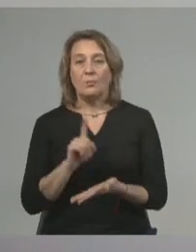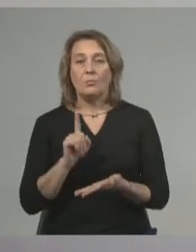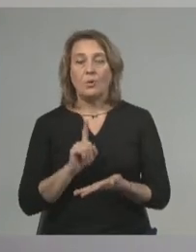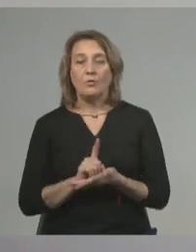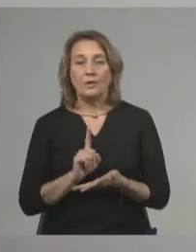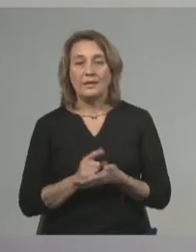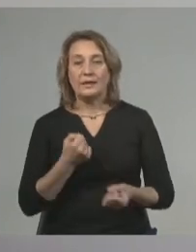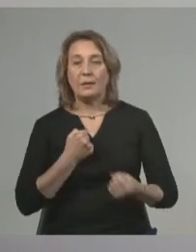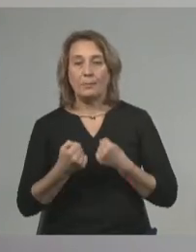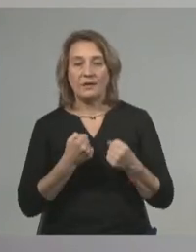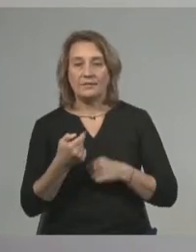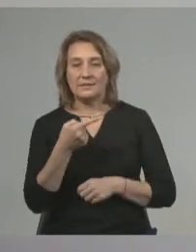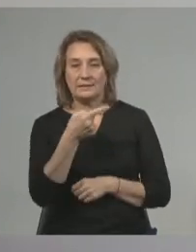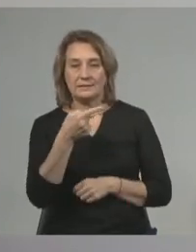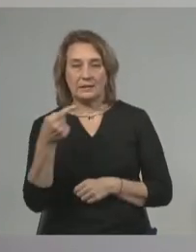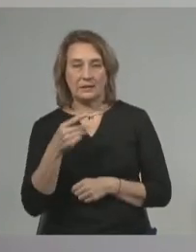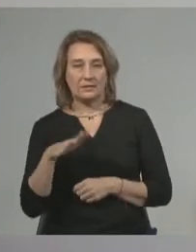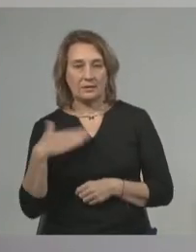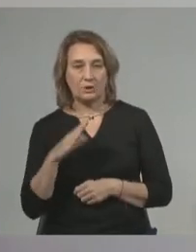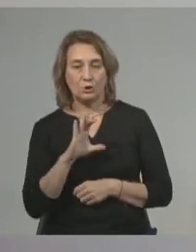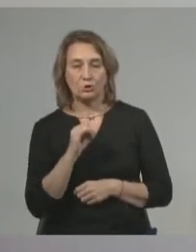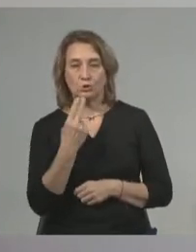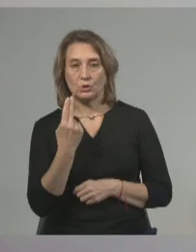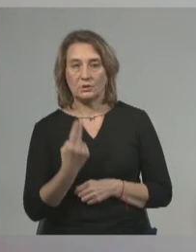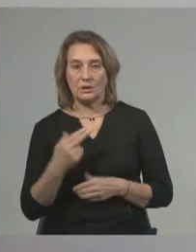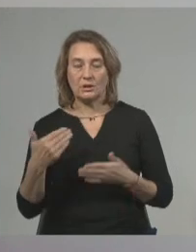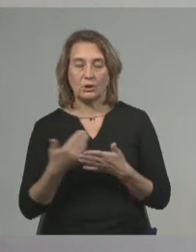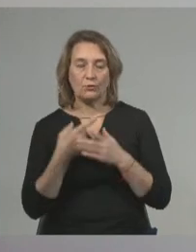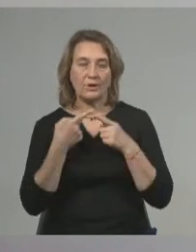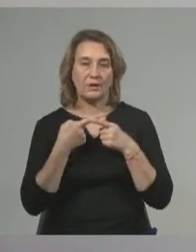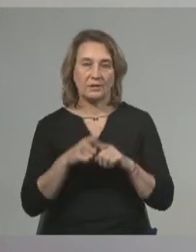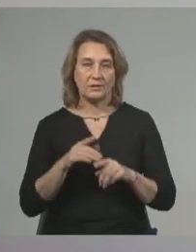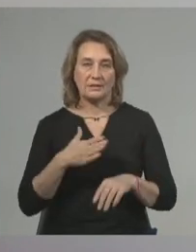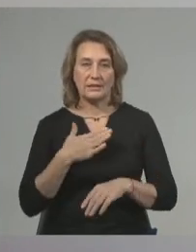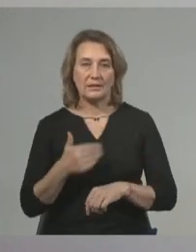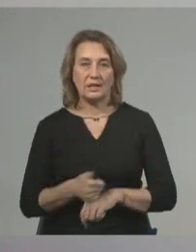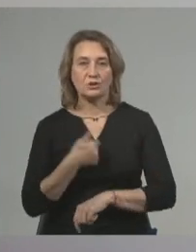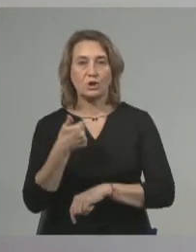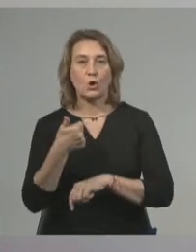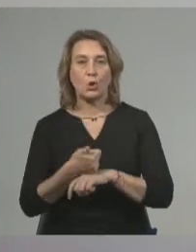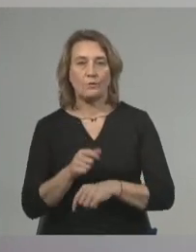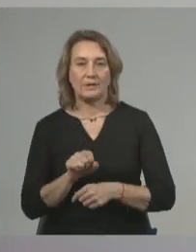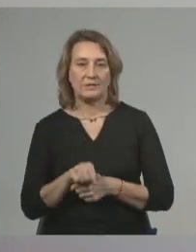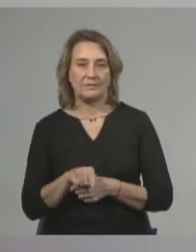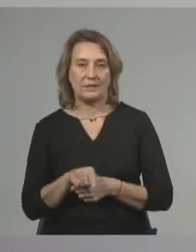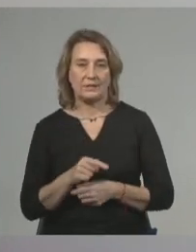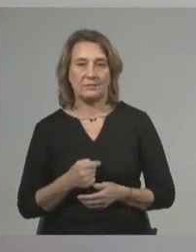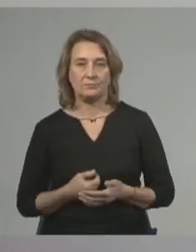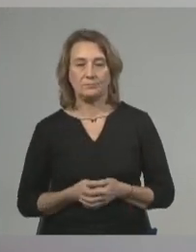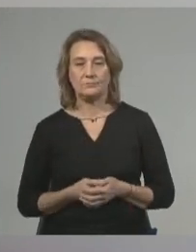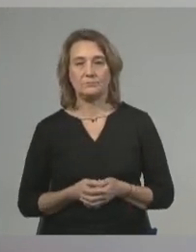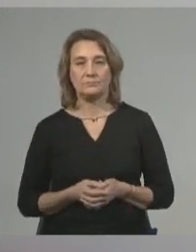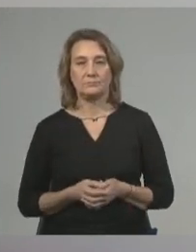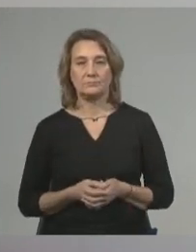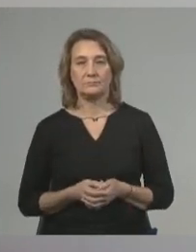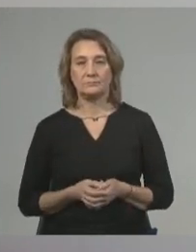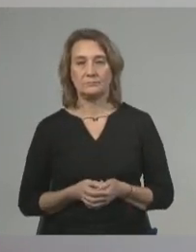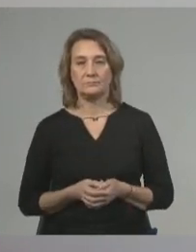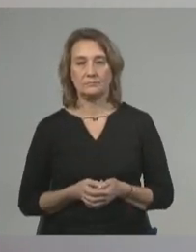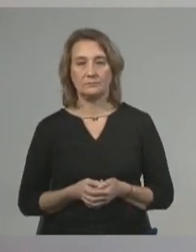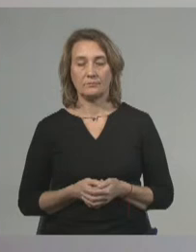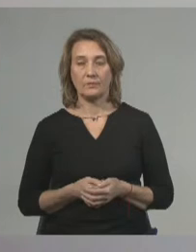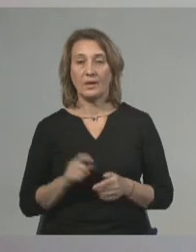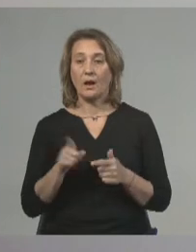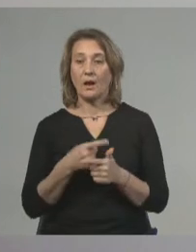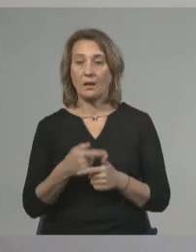important and it is high on our agenda it's also not the end-all be-all of our discussion or what keeps us up at night i think that the fact